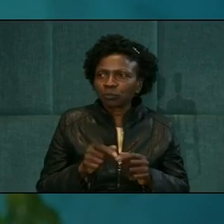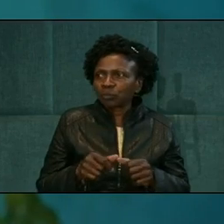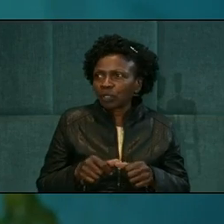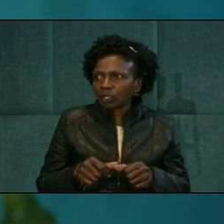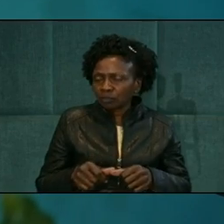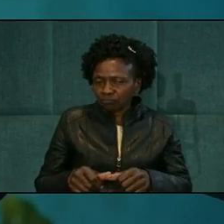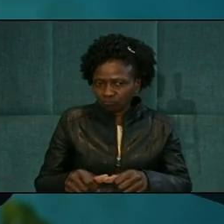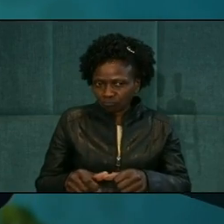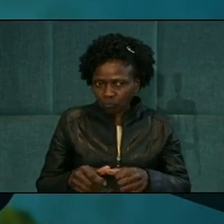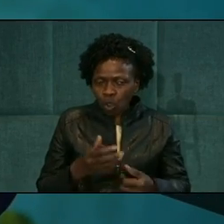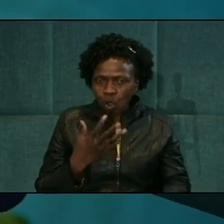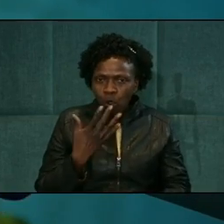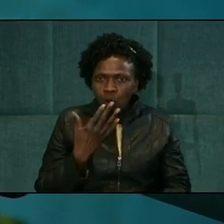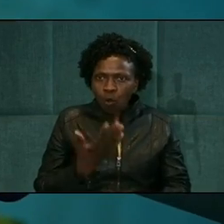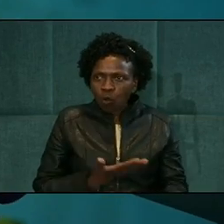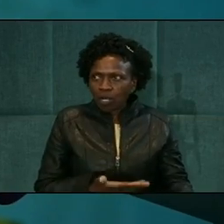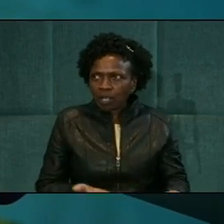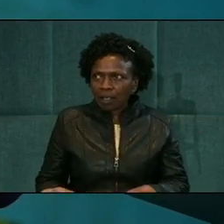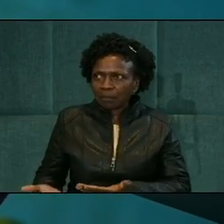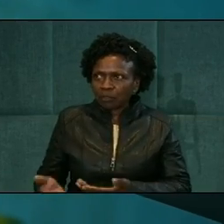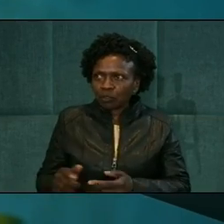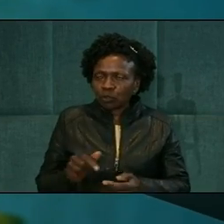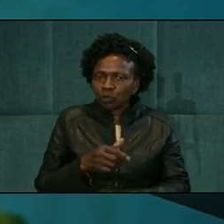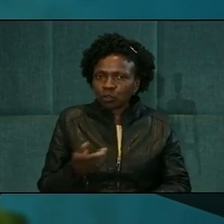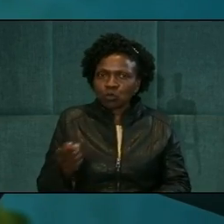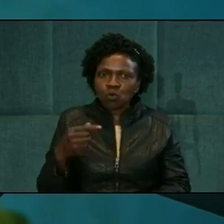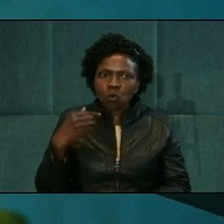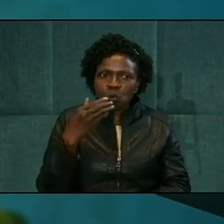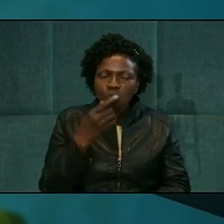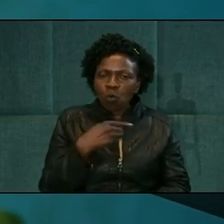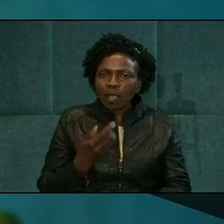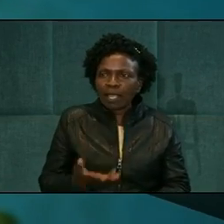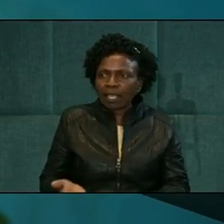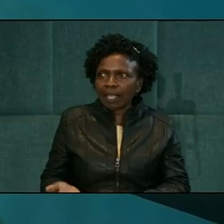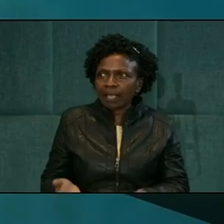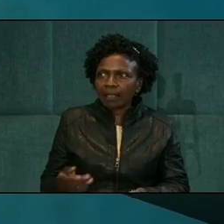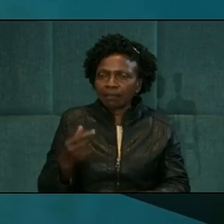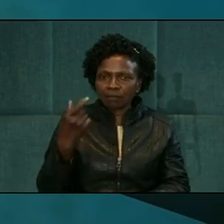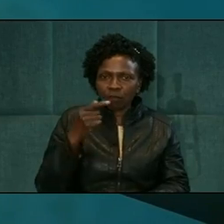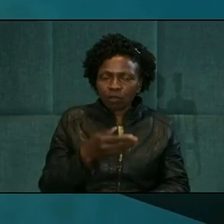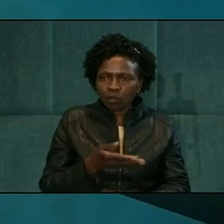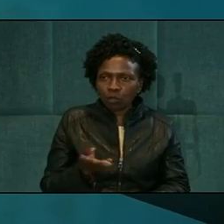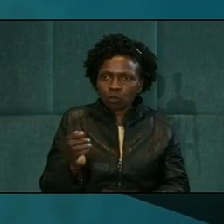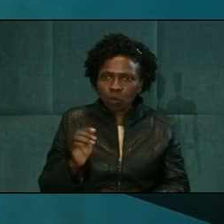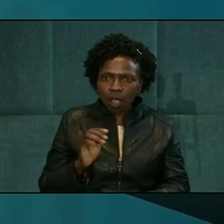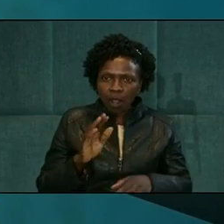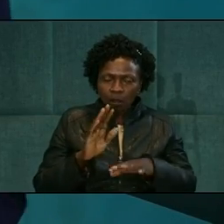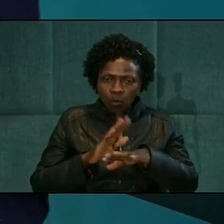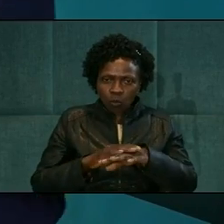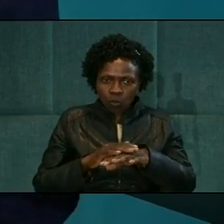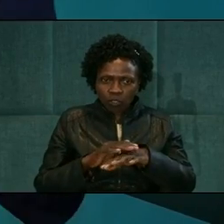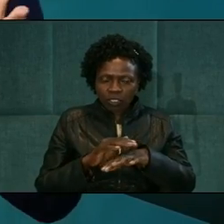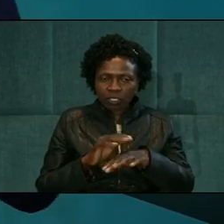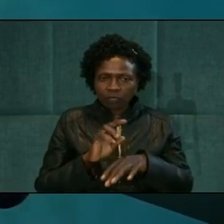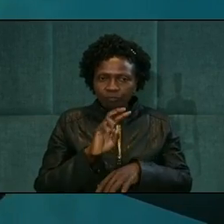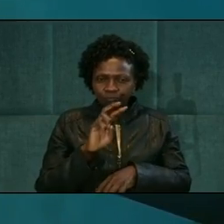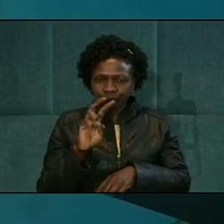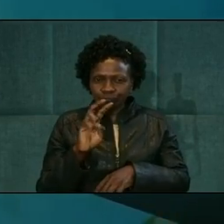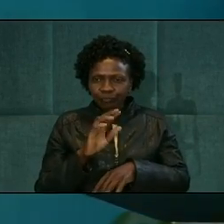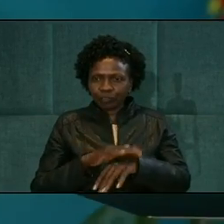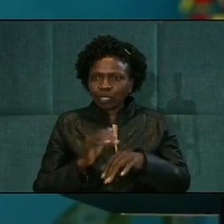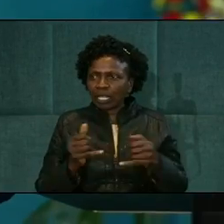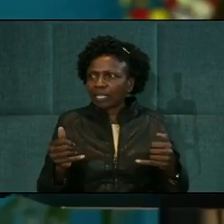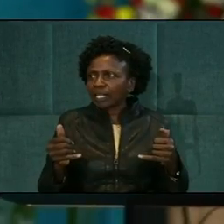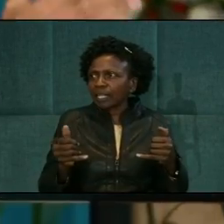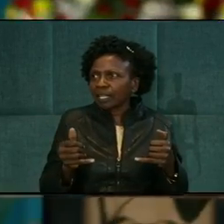extend a warm welcome, not only to those of you who are here, but for those of you who are watching online, wherever you